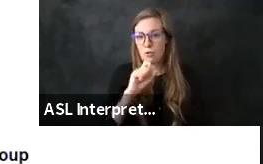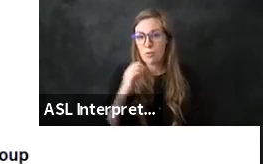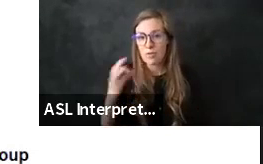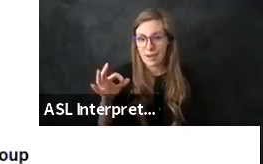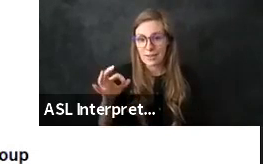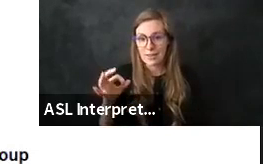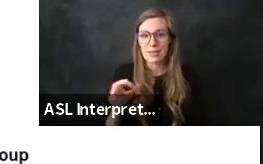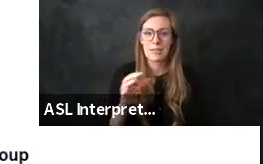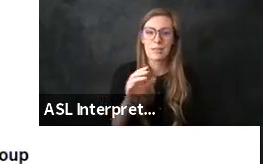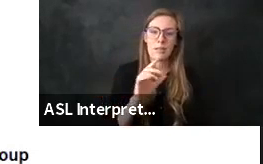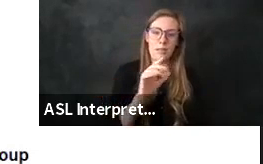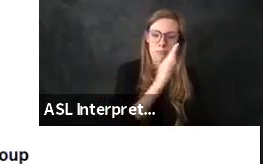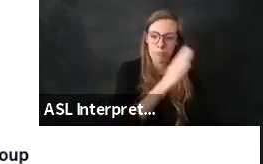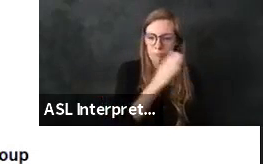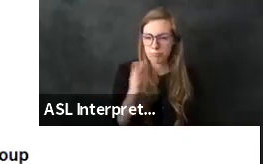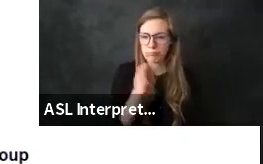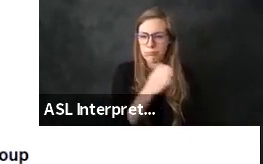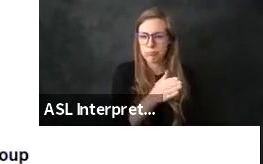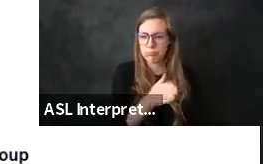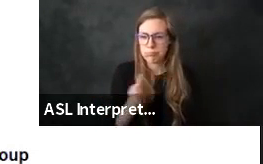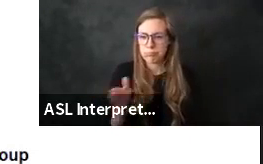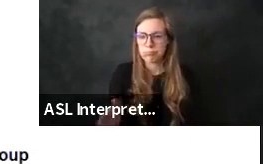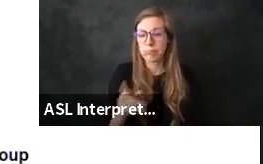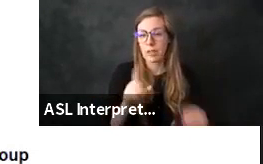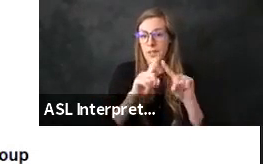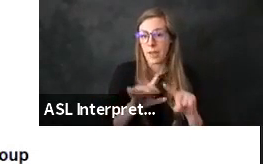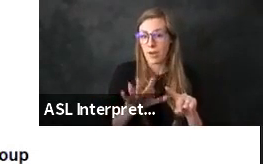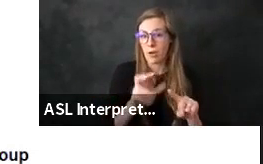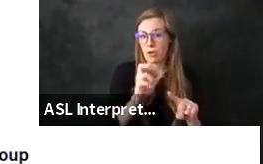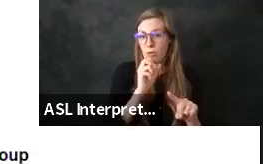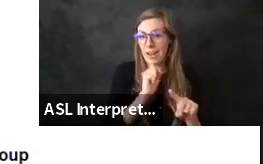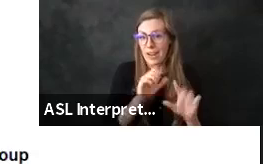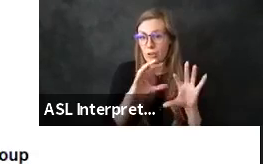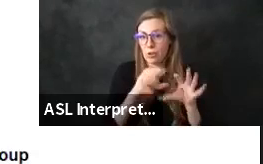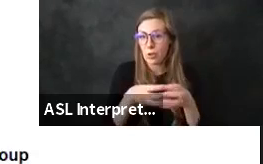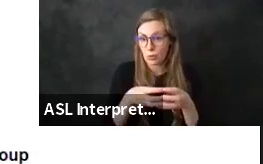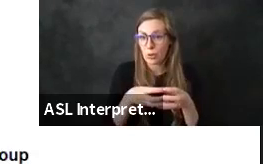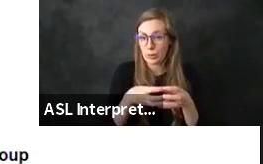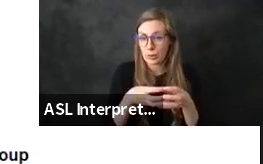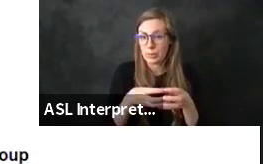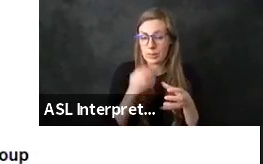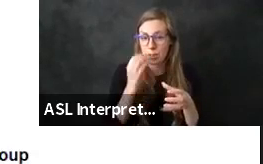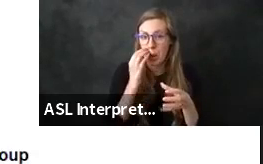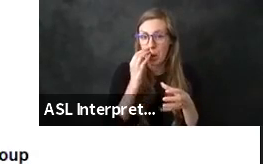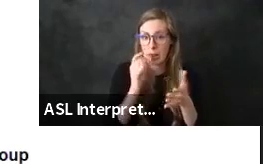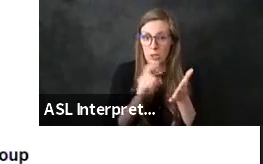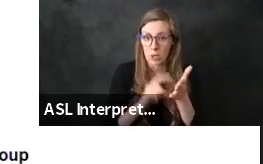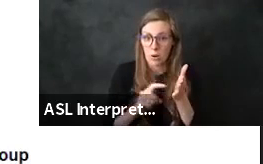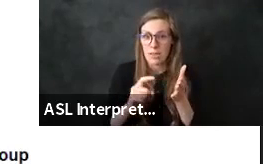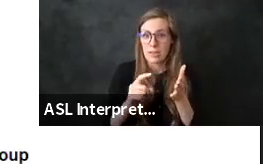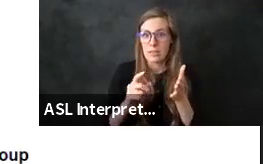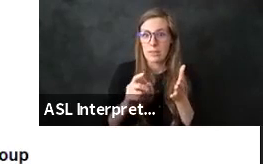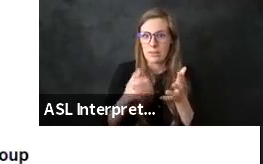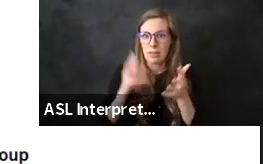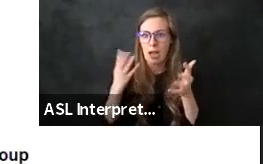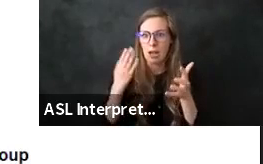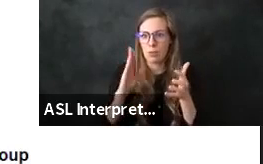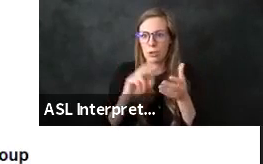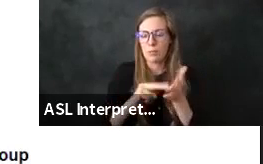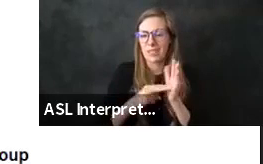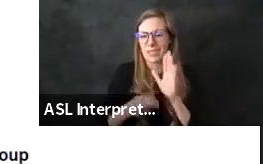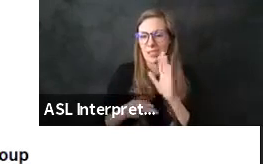19-year-olds. You can see here in the 20 to 29-year-olds, this large increase in cases, 30